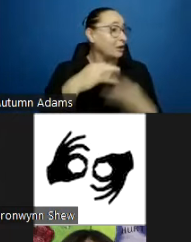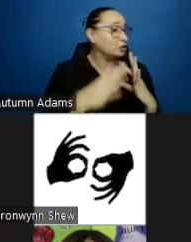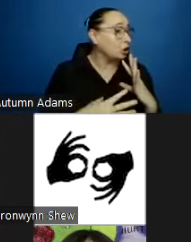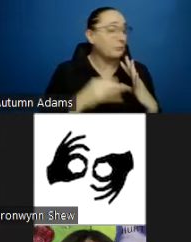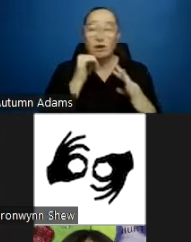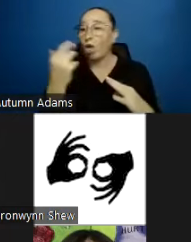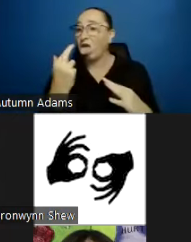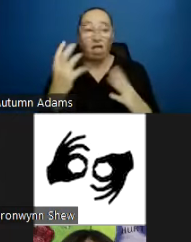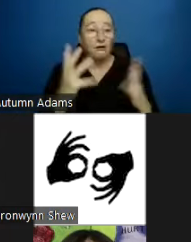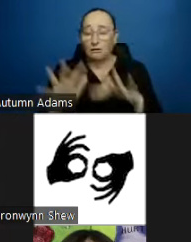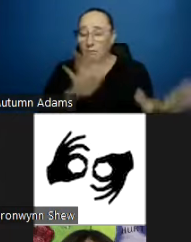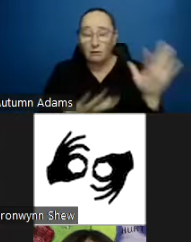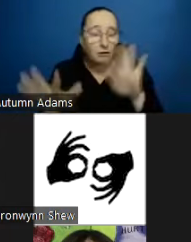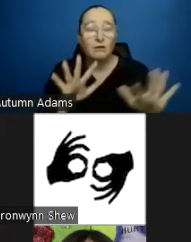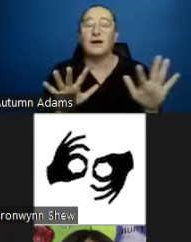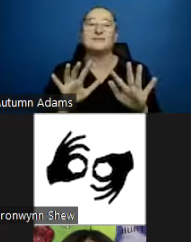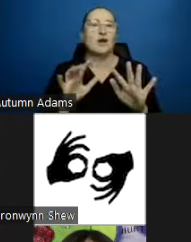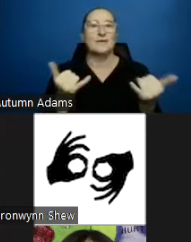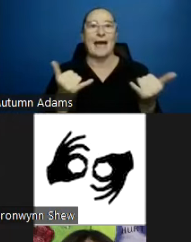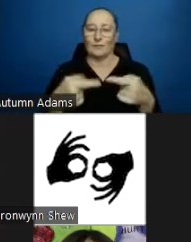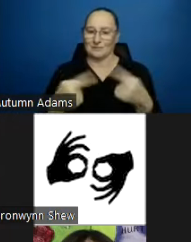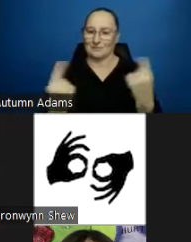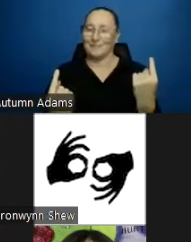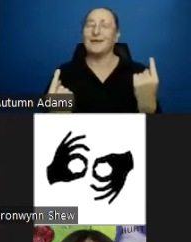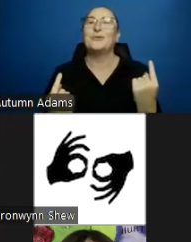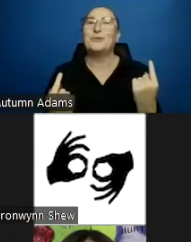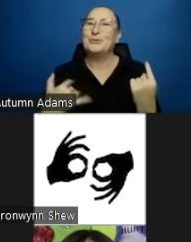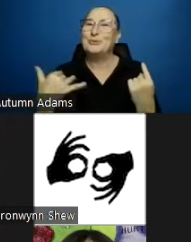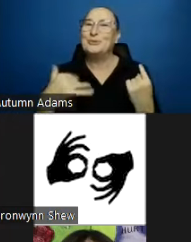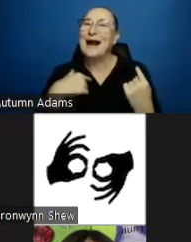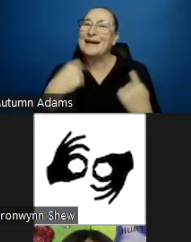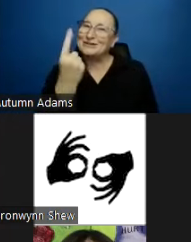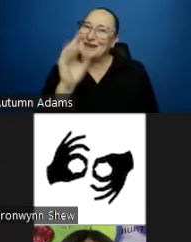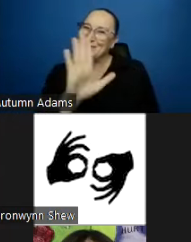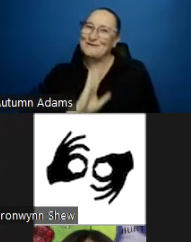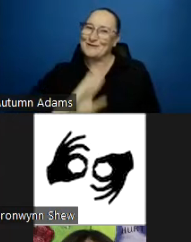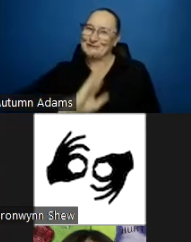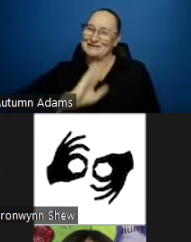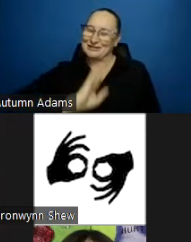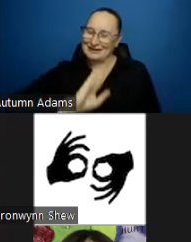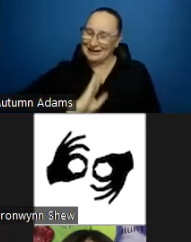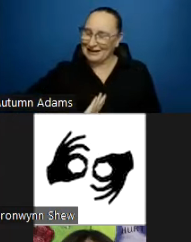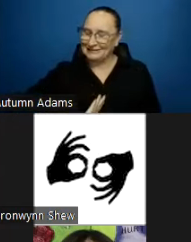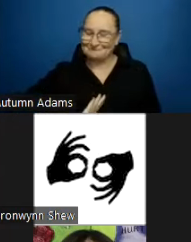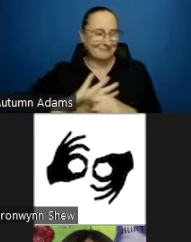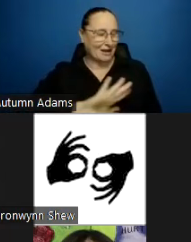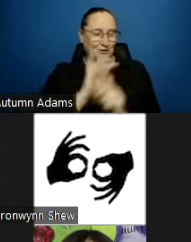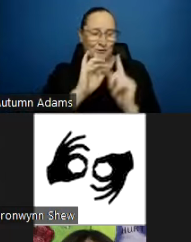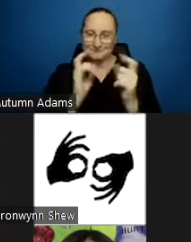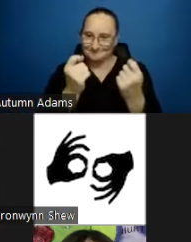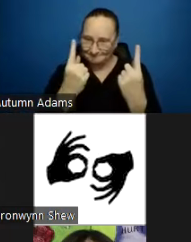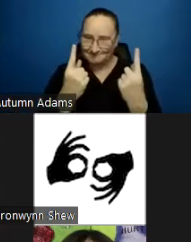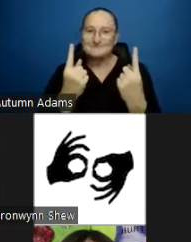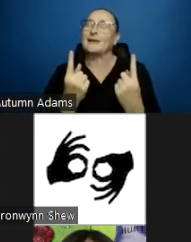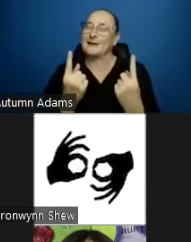now it's the other way around. So I understand your frustrations. I totally, I know what you're going through. Thank you for